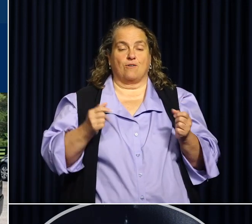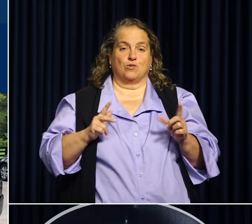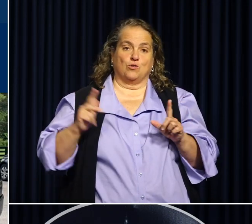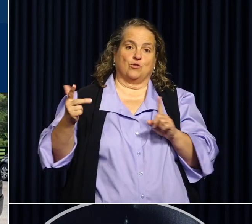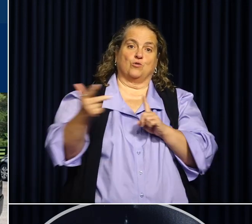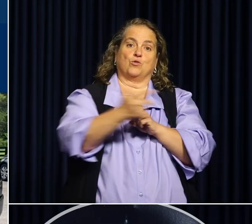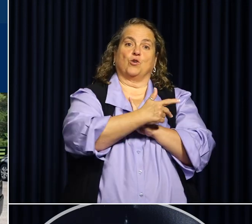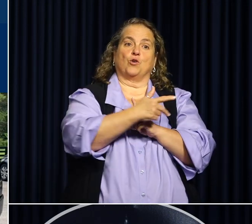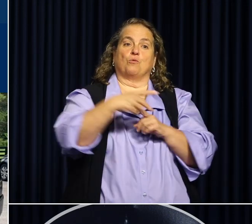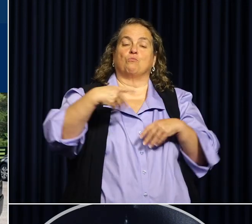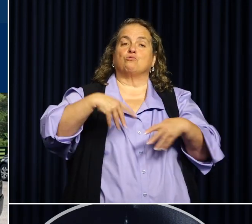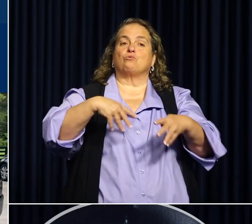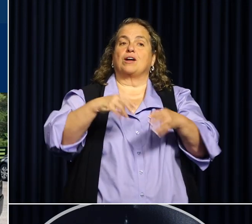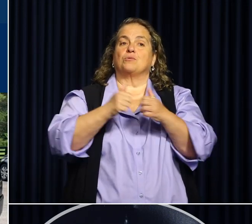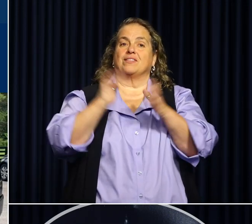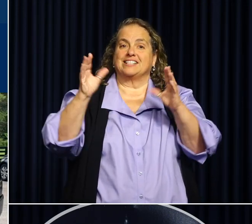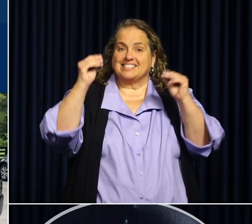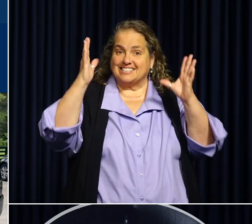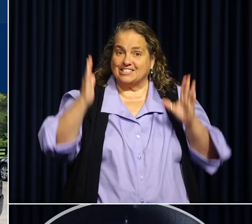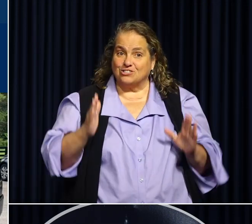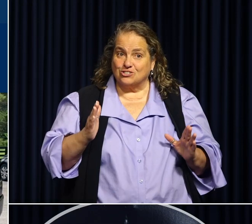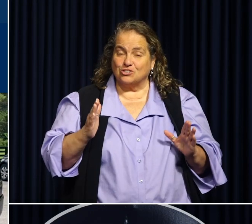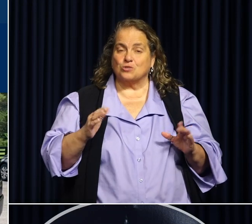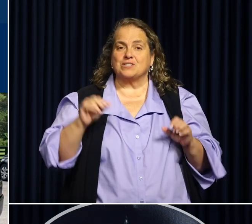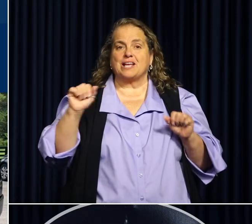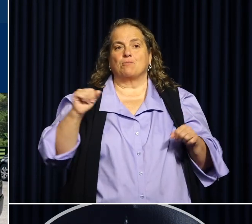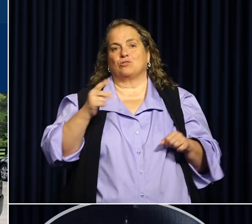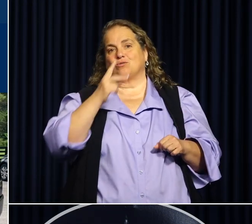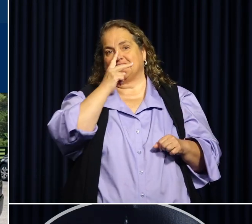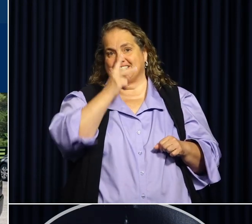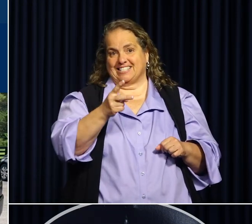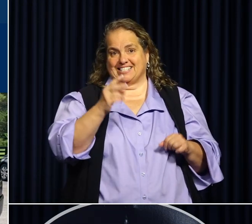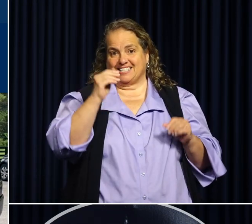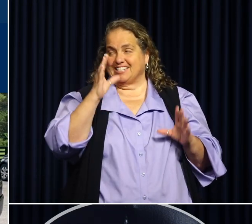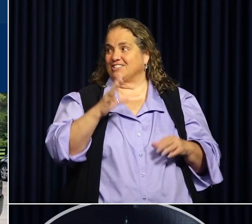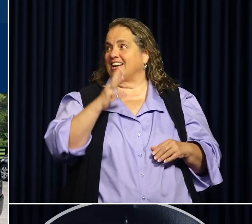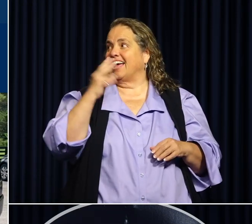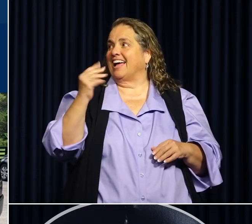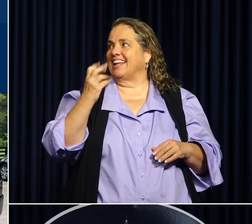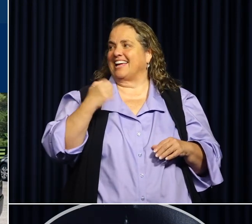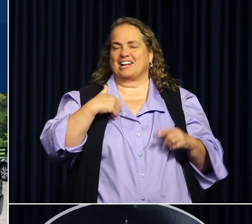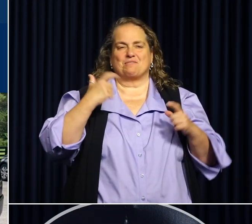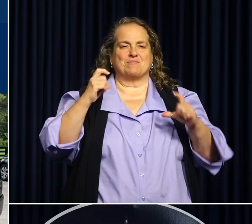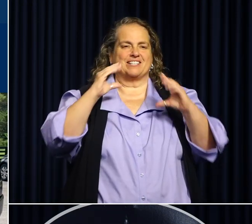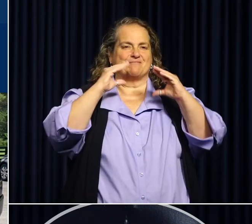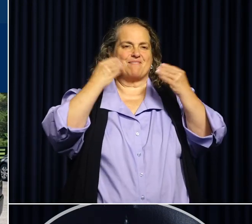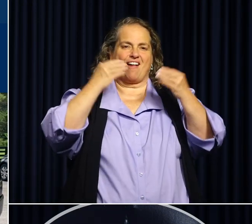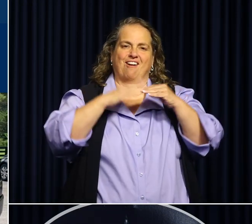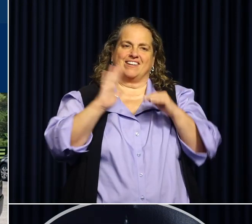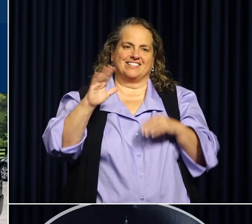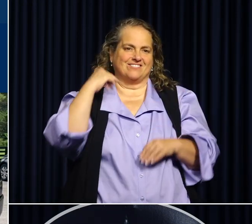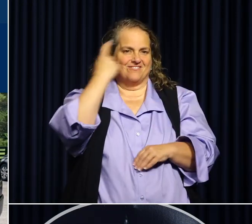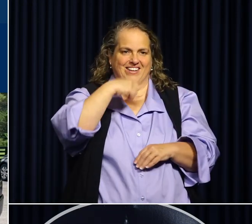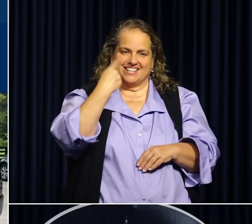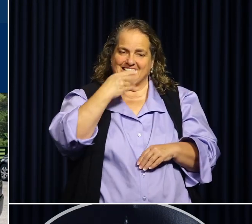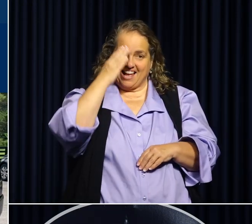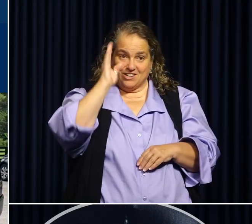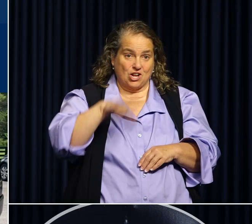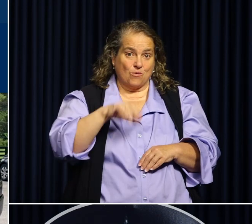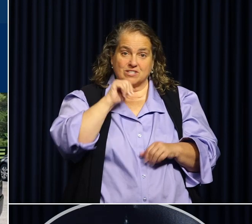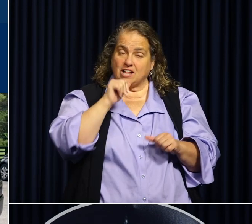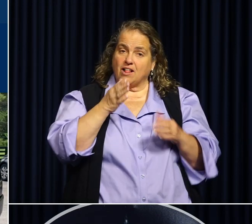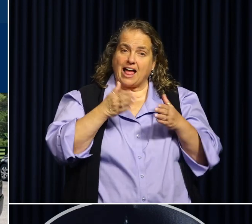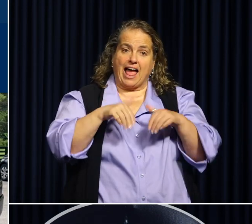parade with his teachers where he was able to see them. And I got to tell you, he had a big smile on his face. I know it's not the way it